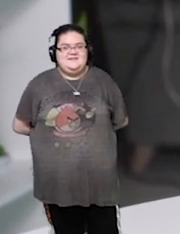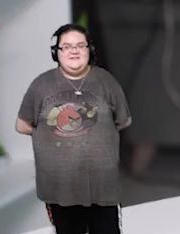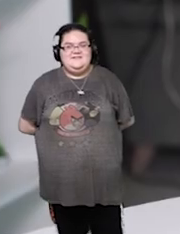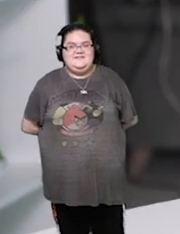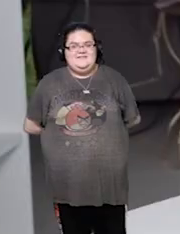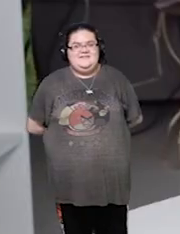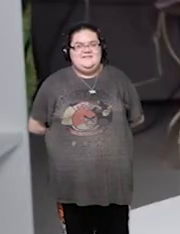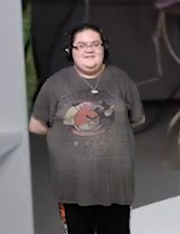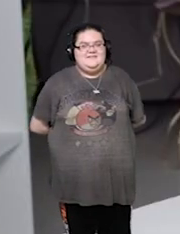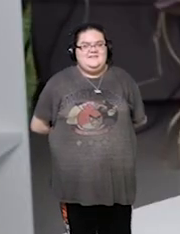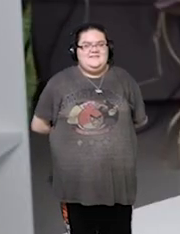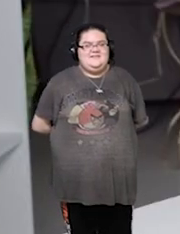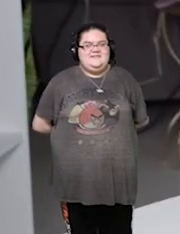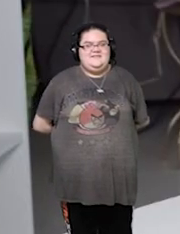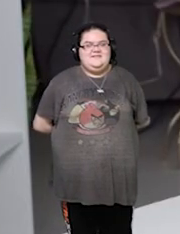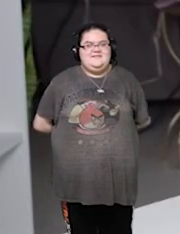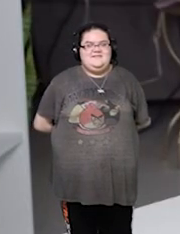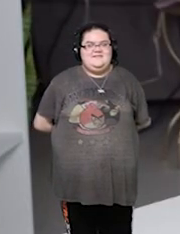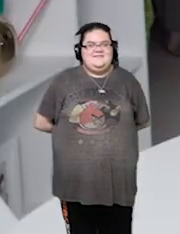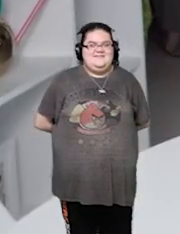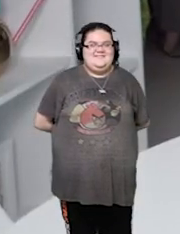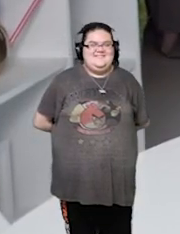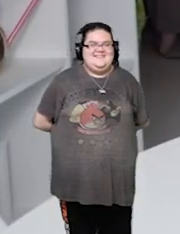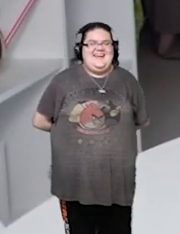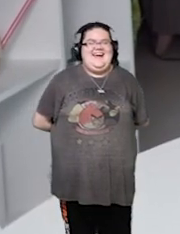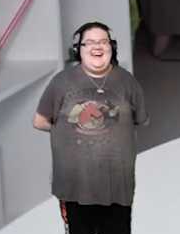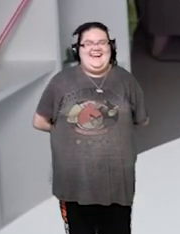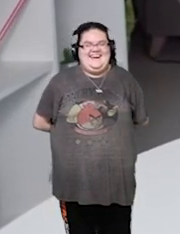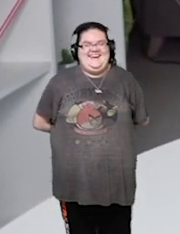size 4. That's right, Freya's a size 4.